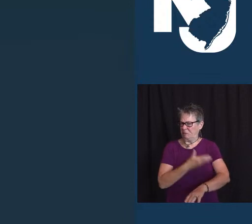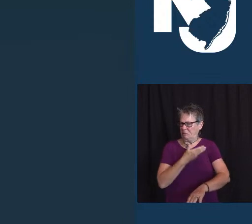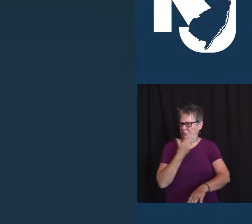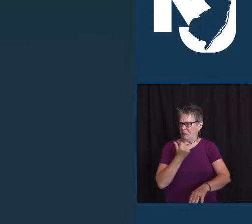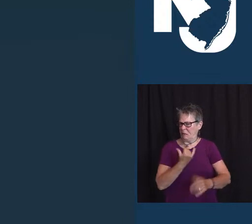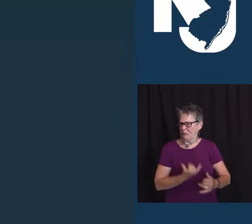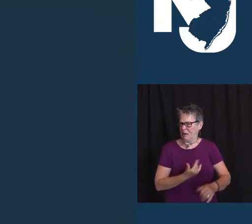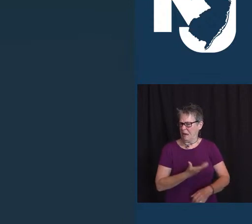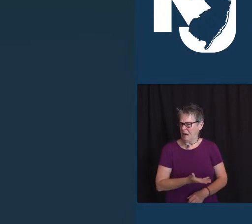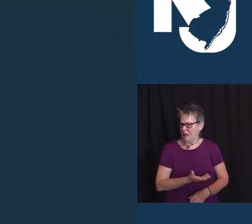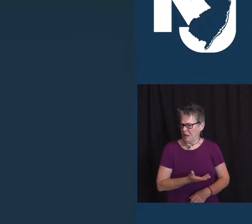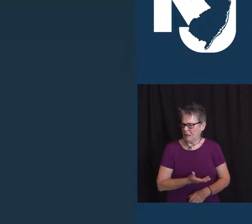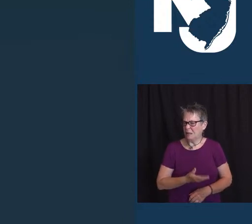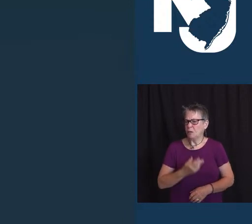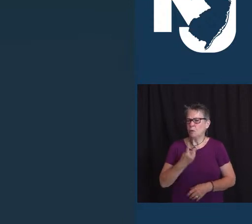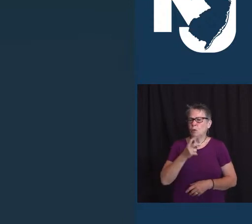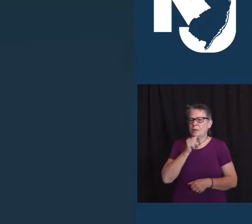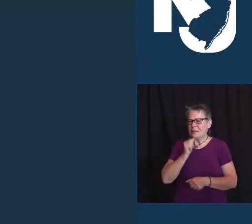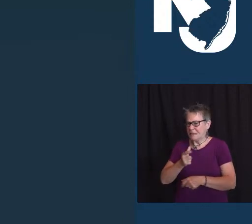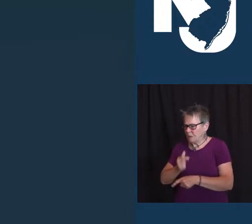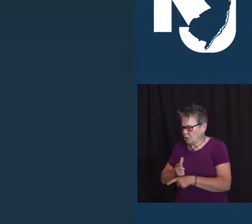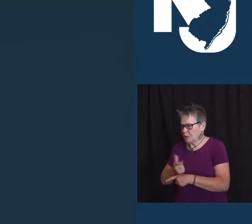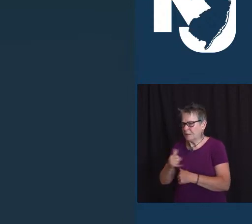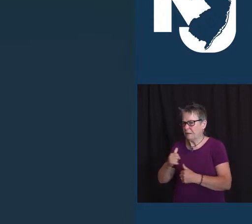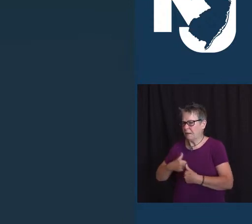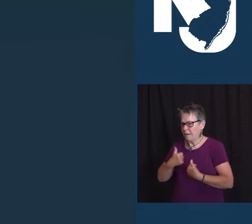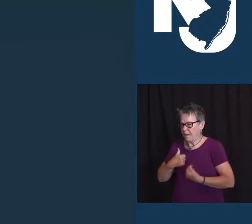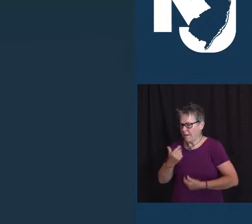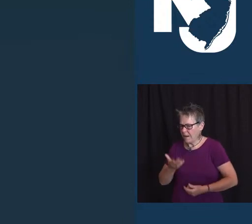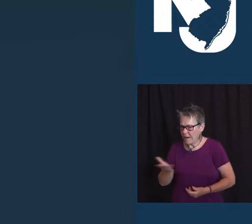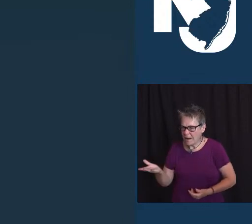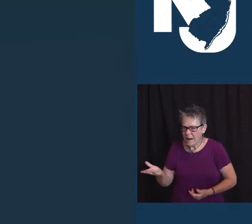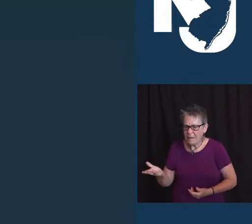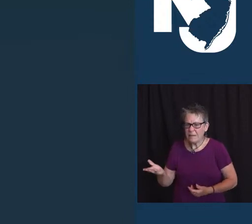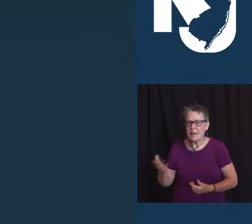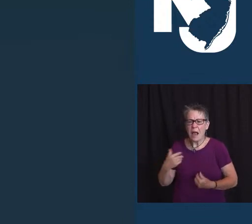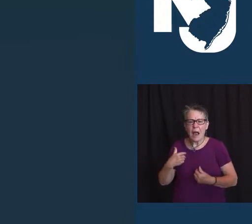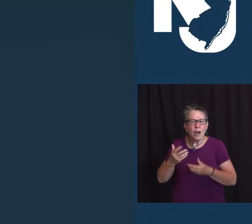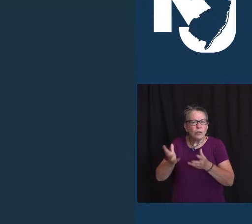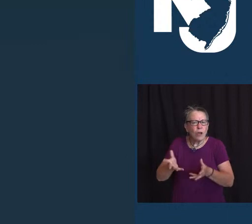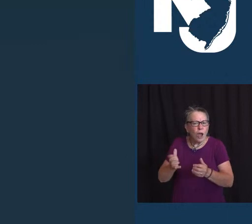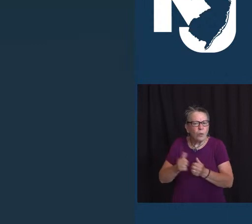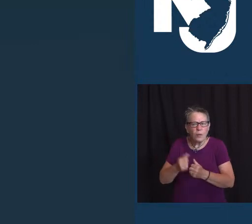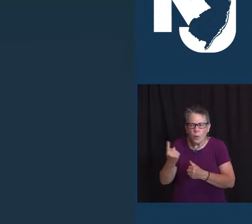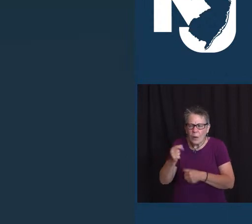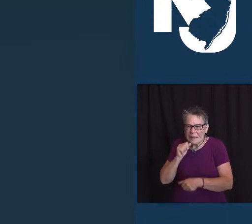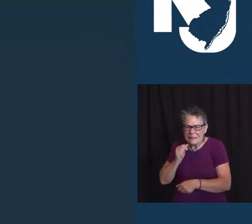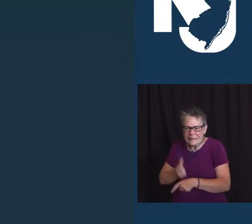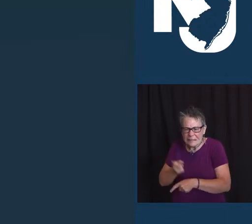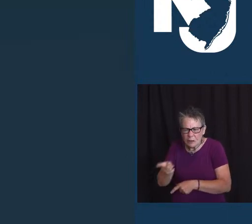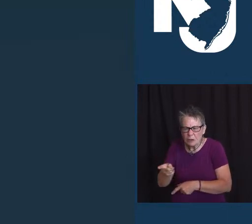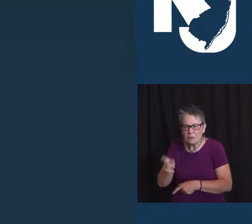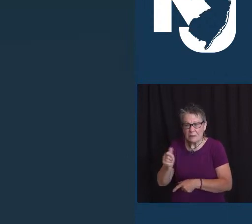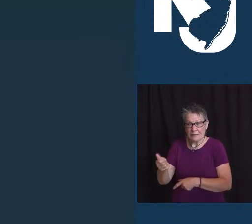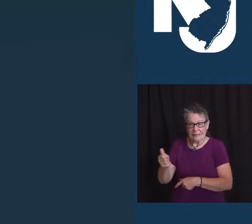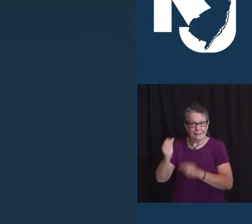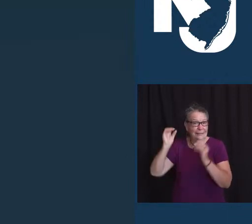way, Teresa, I had the great honor of speaking to last week, or with. She's an educator in North Bergen. She had COVID